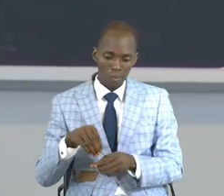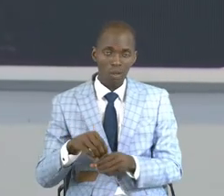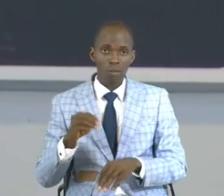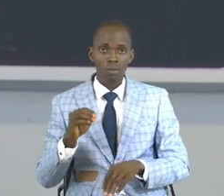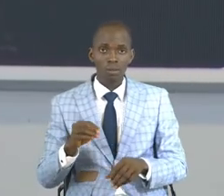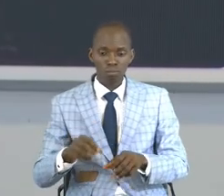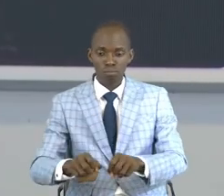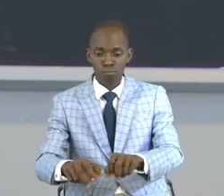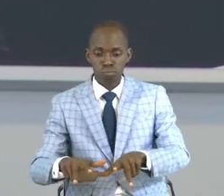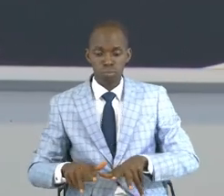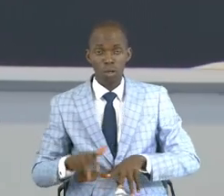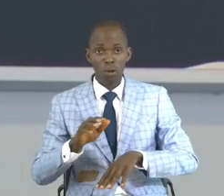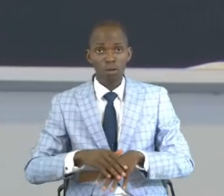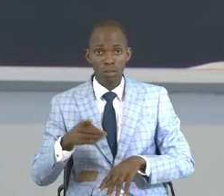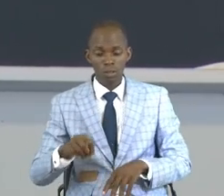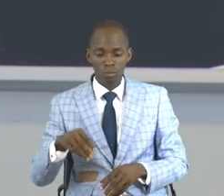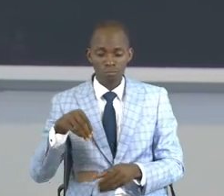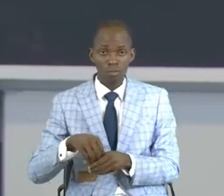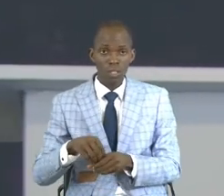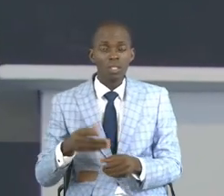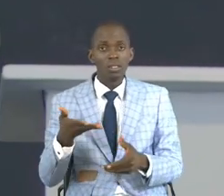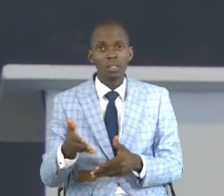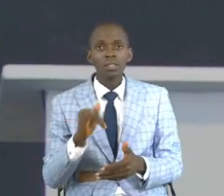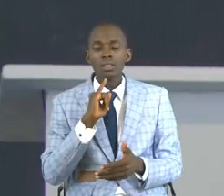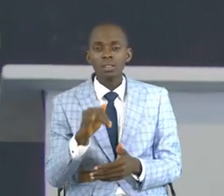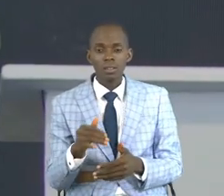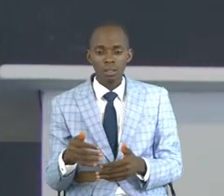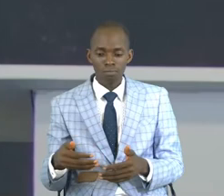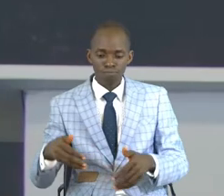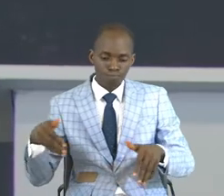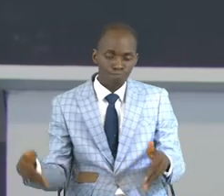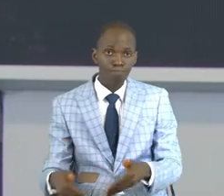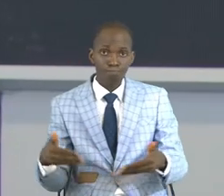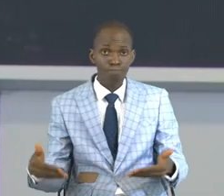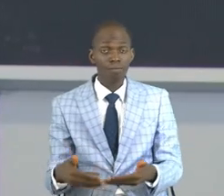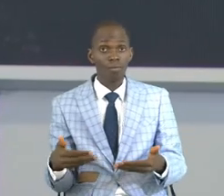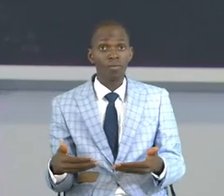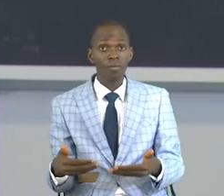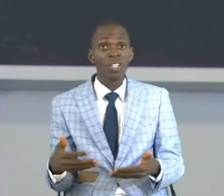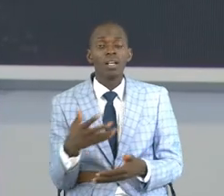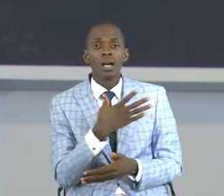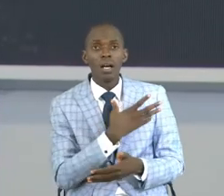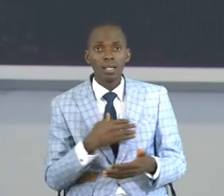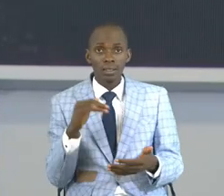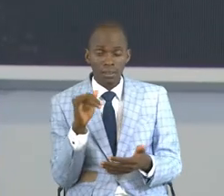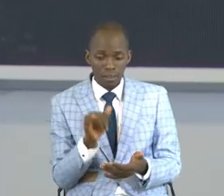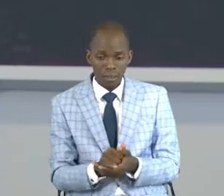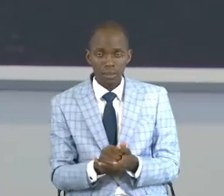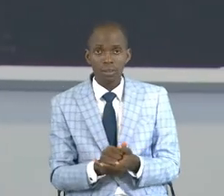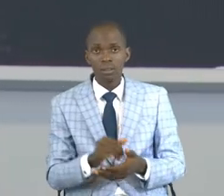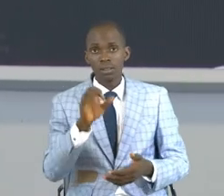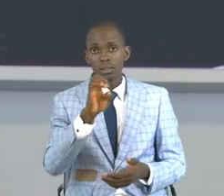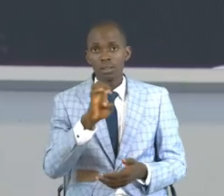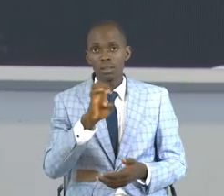and then there's cultivation, and that seed dies.